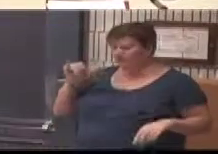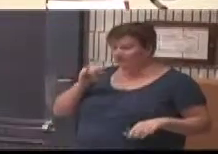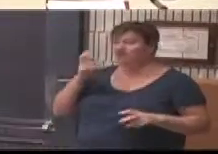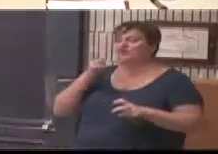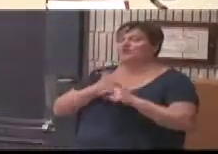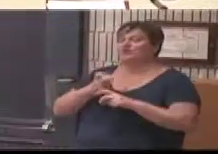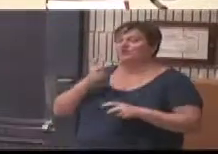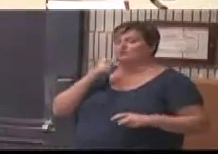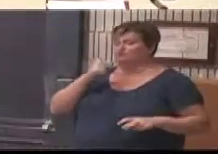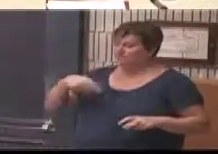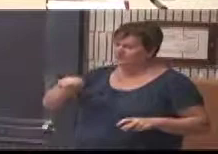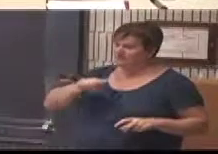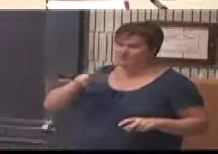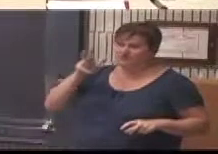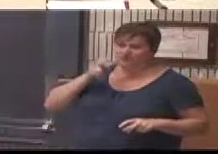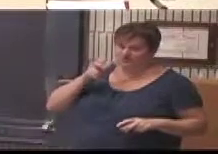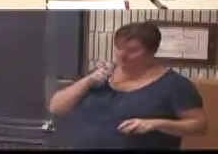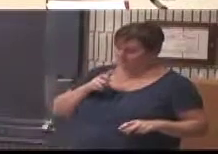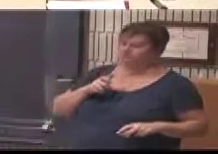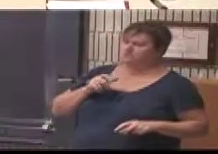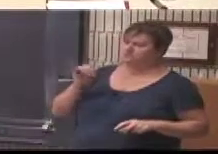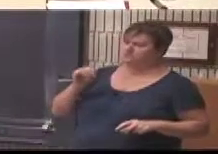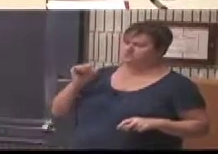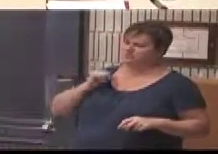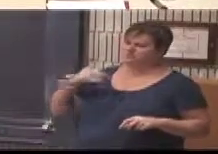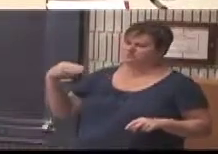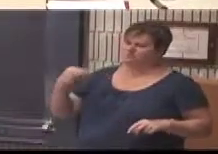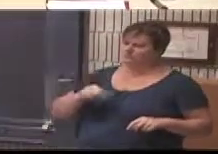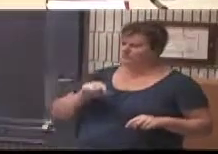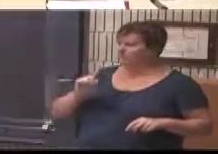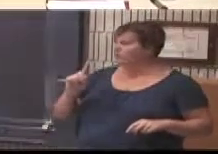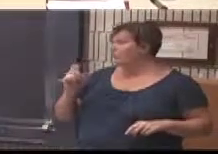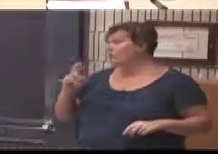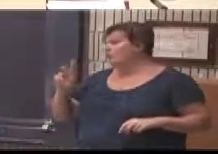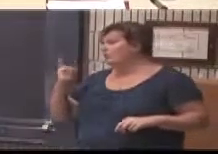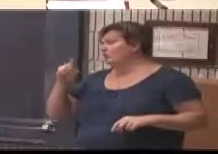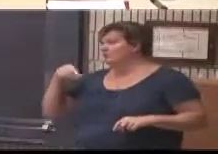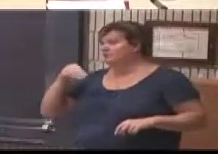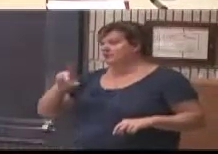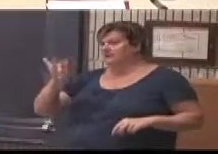hard for them to hear that insurance won't pay for that or insurance only pays 80%.